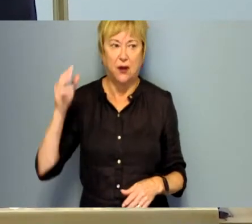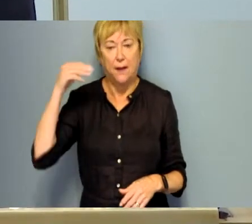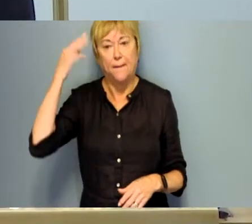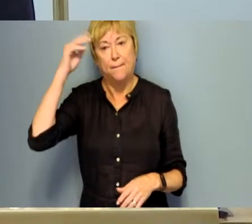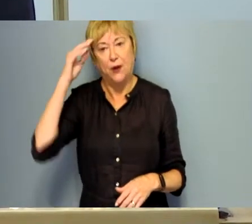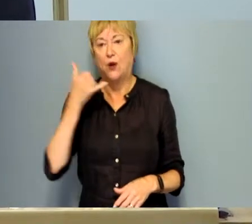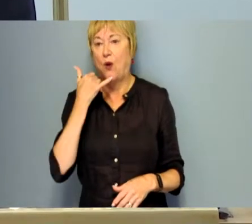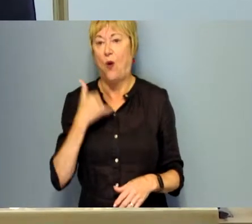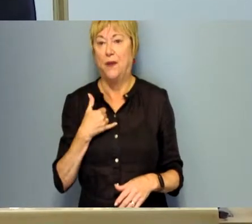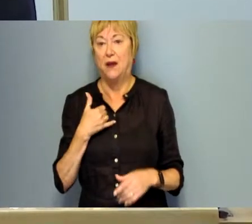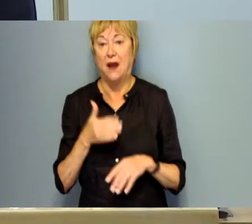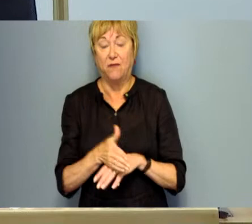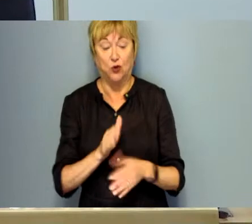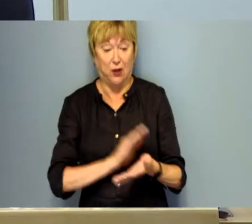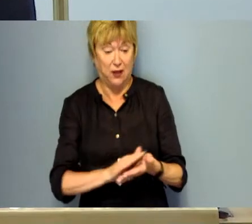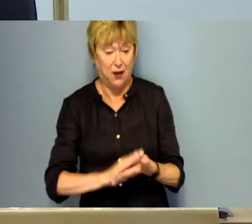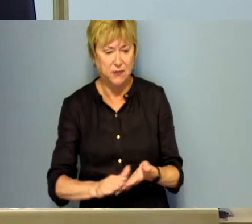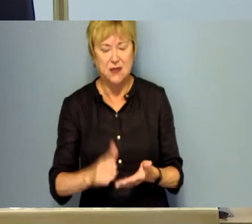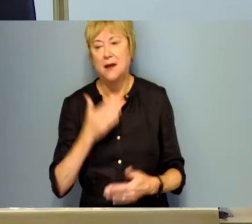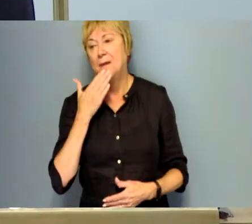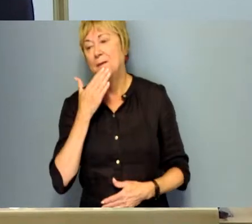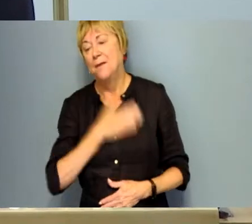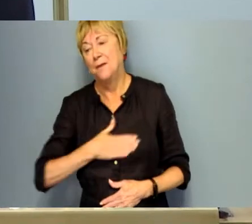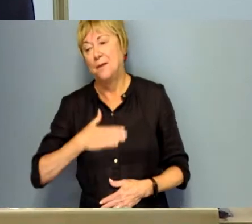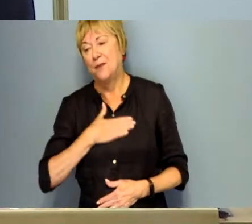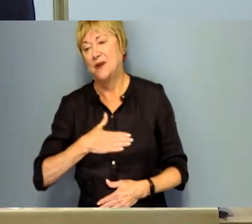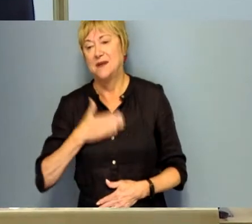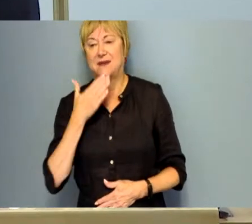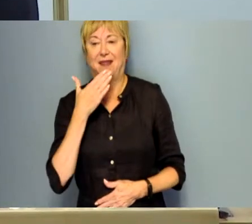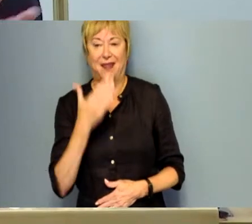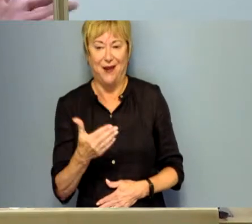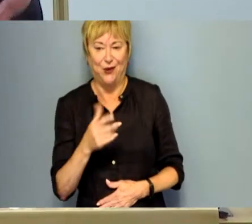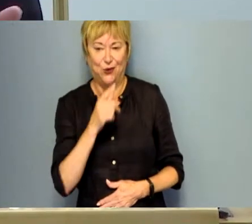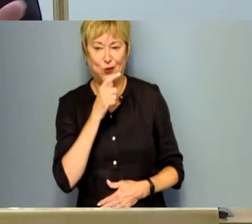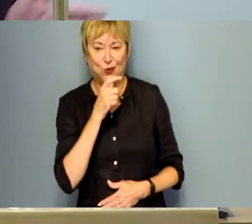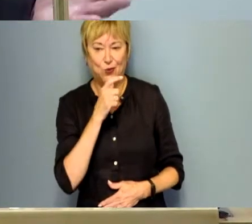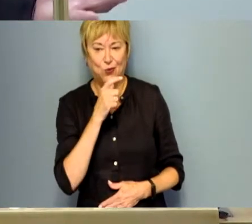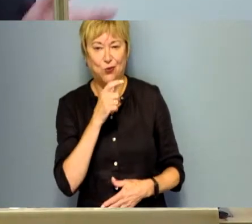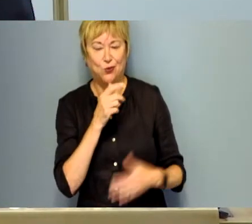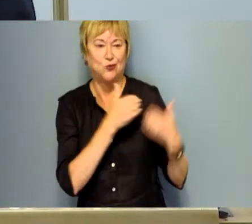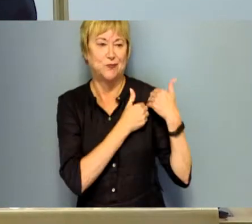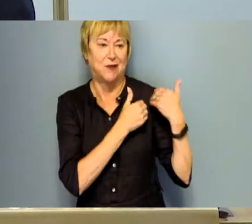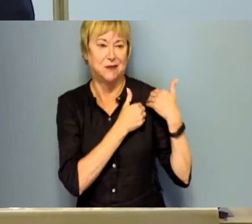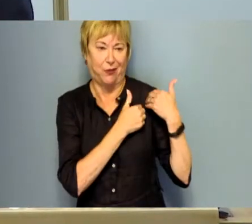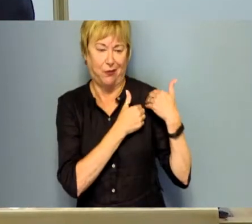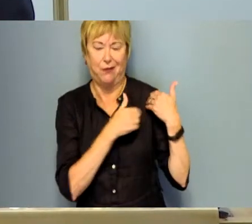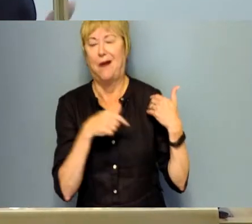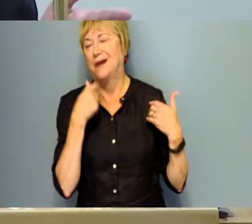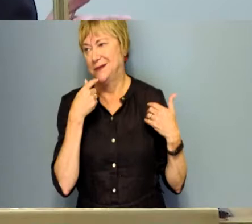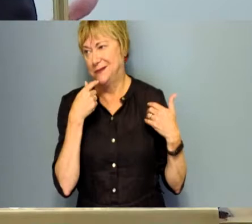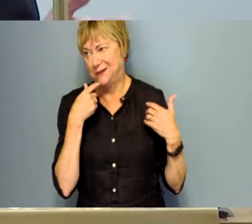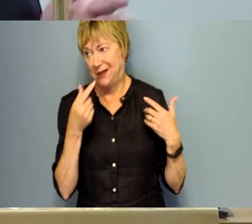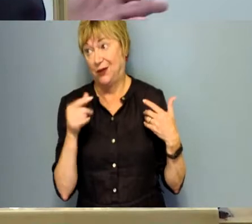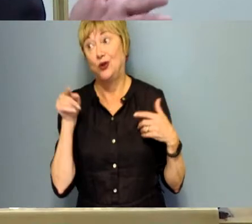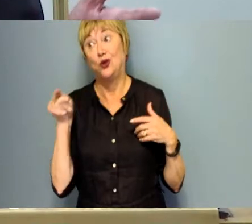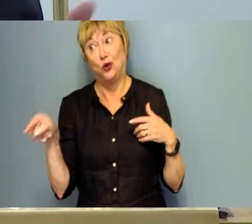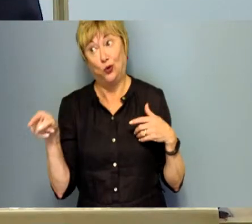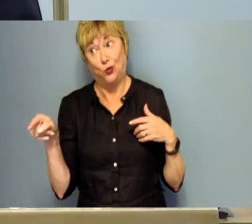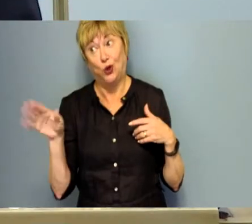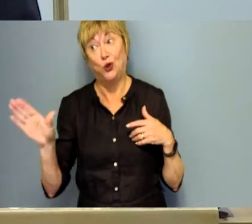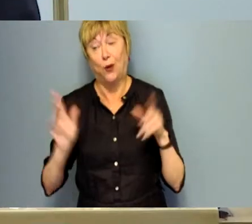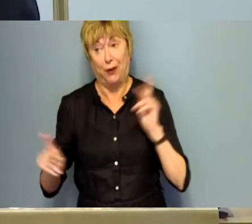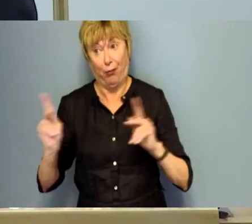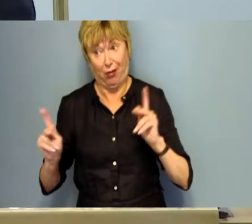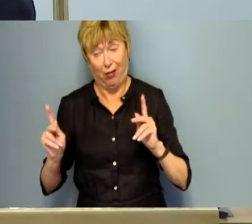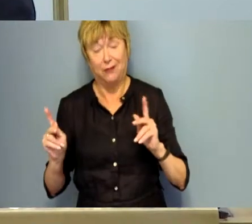after it got cleaned up, and he said, please thank whoever got it done, and I told him, that you did and your people